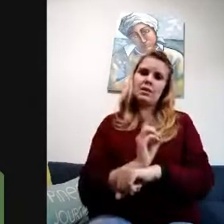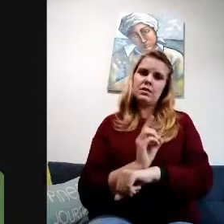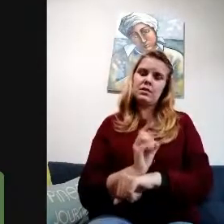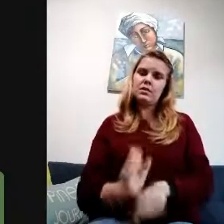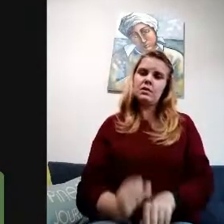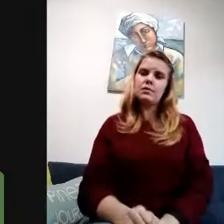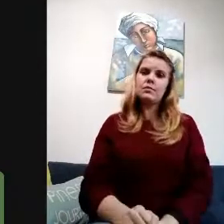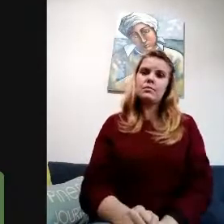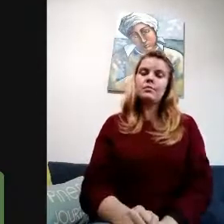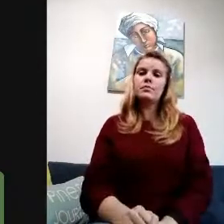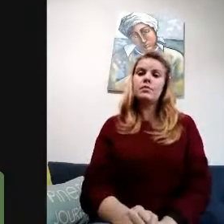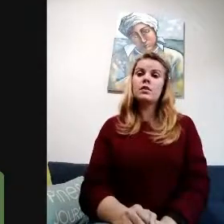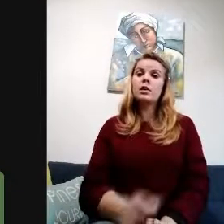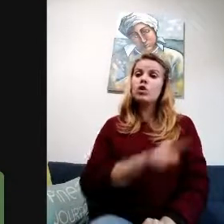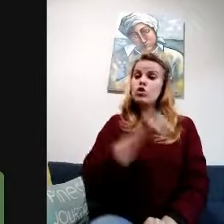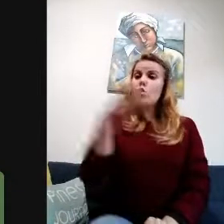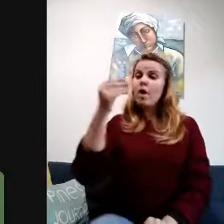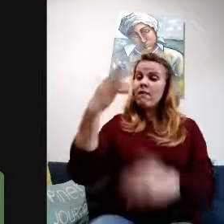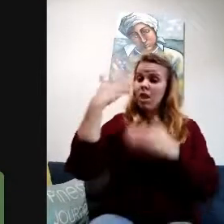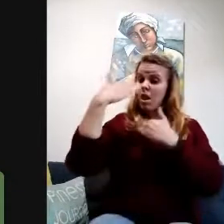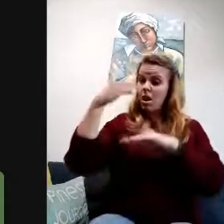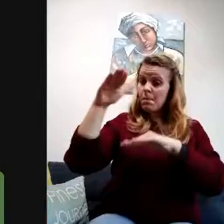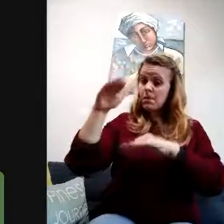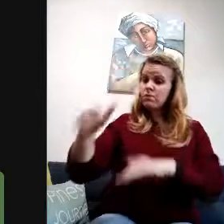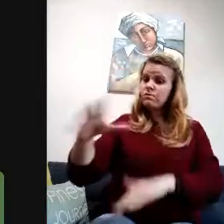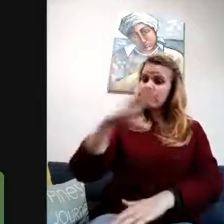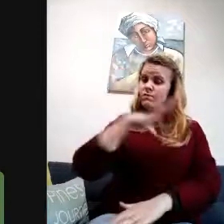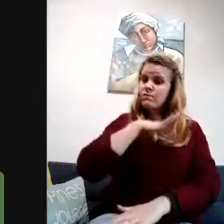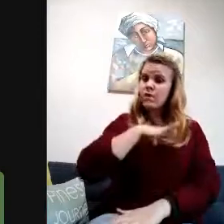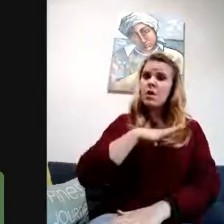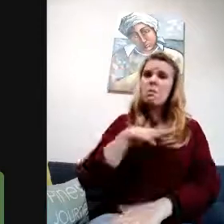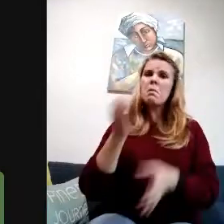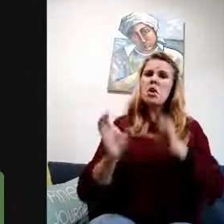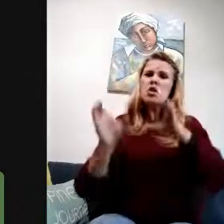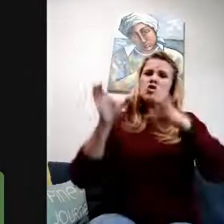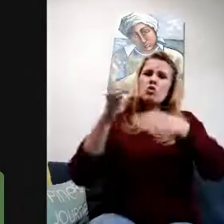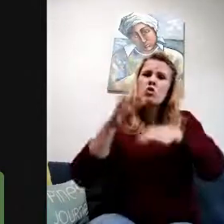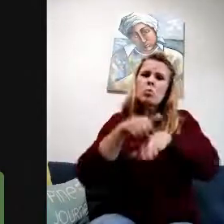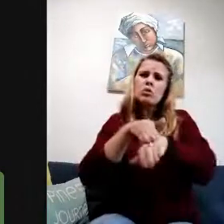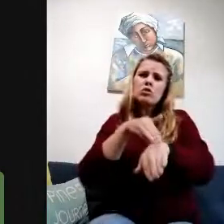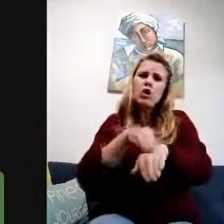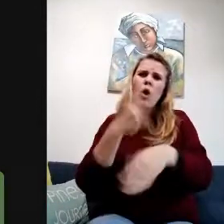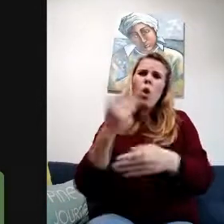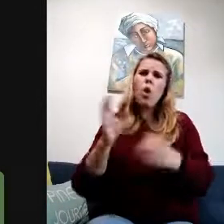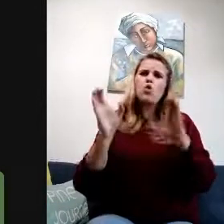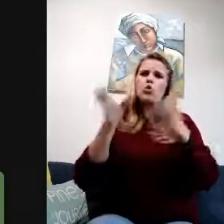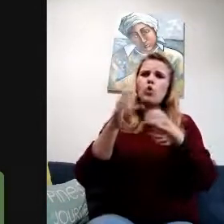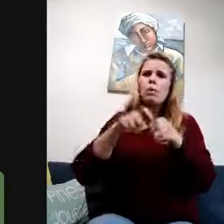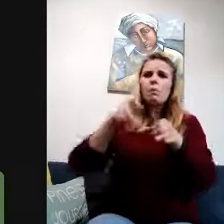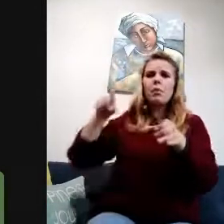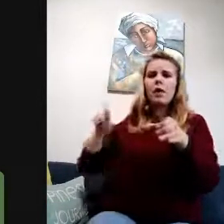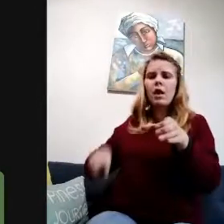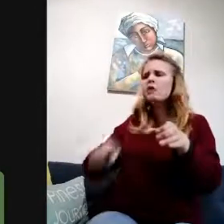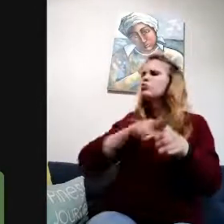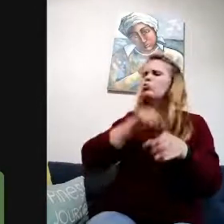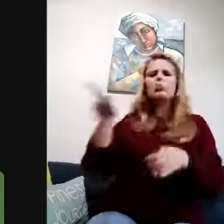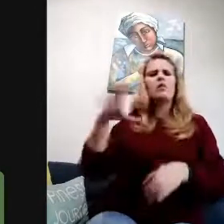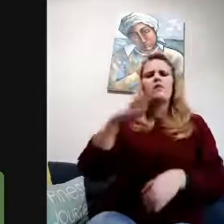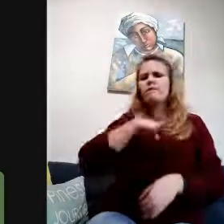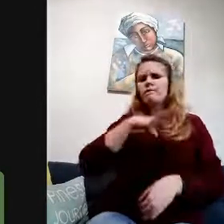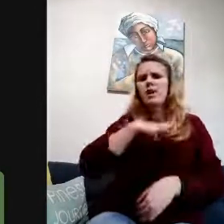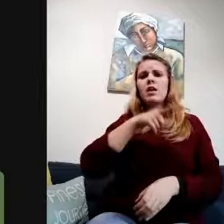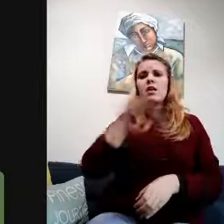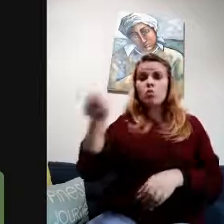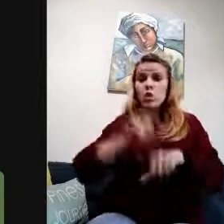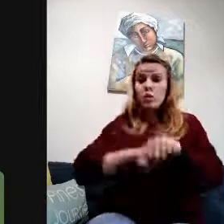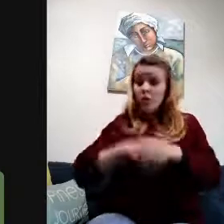if you're within those limits, even though you're in a group that's slow or behind, you'll be fine. We'll look at, you go for the culprit that is